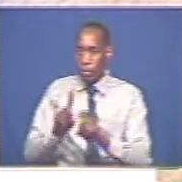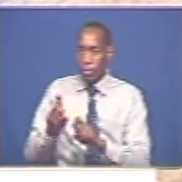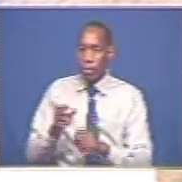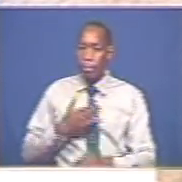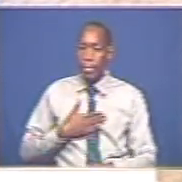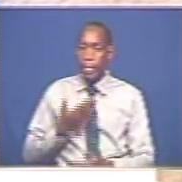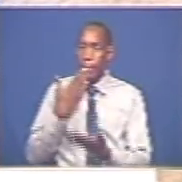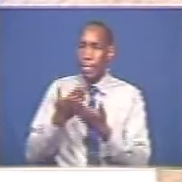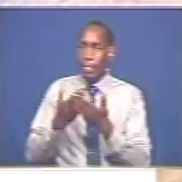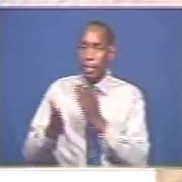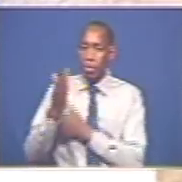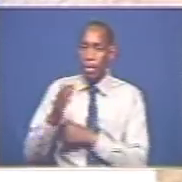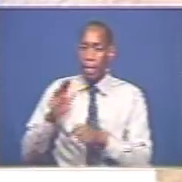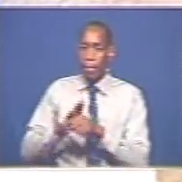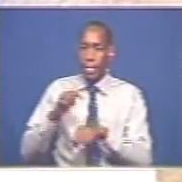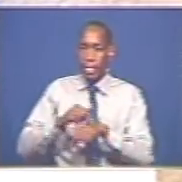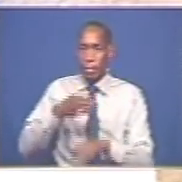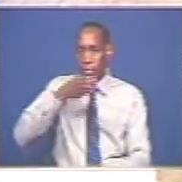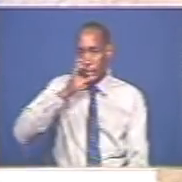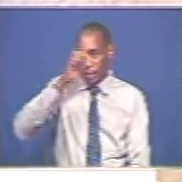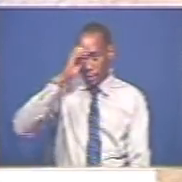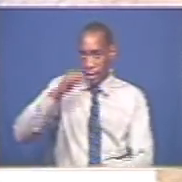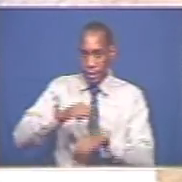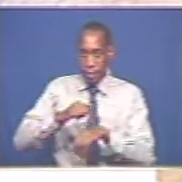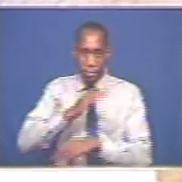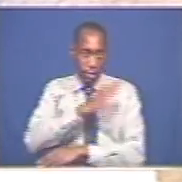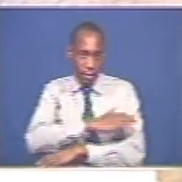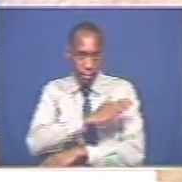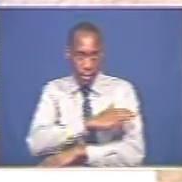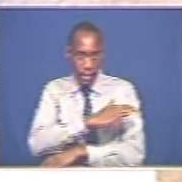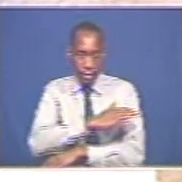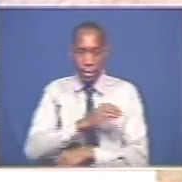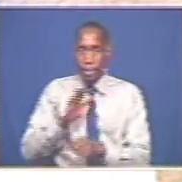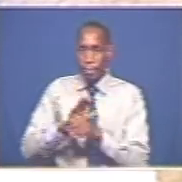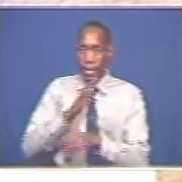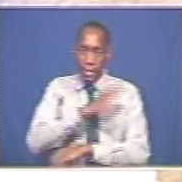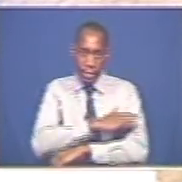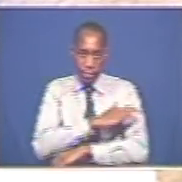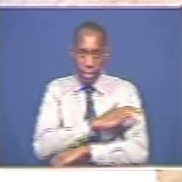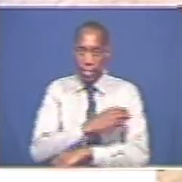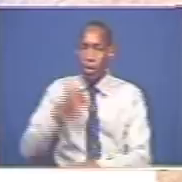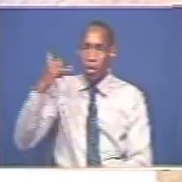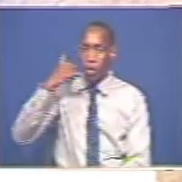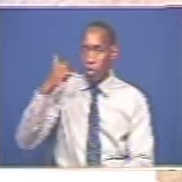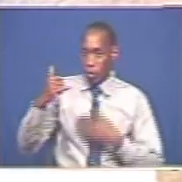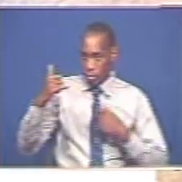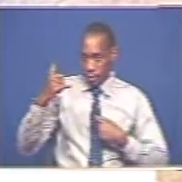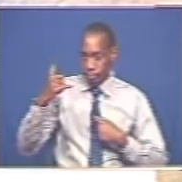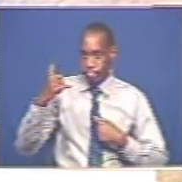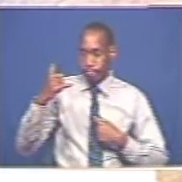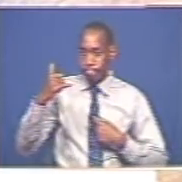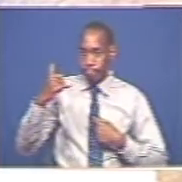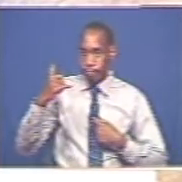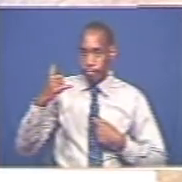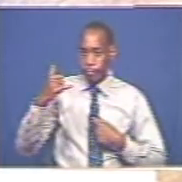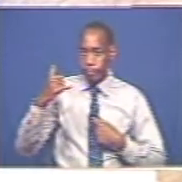because most of the time, you know, the drinking time would be in the evening. Mm. Most evenings, he would make sure he calls.